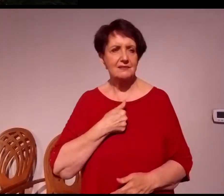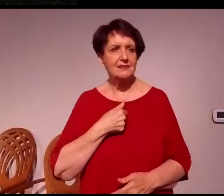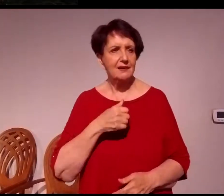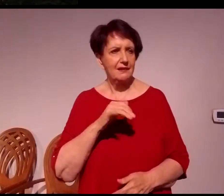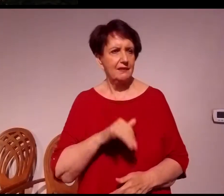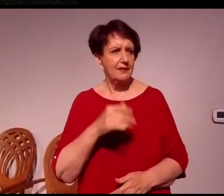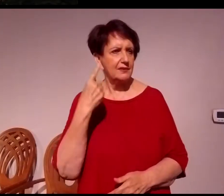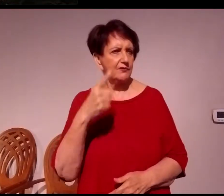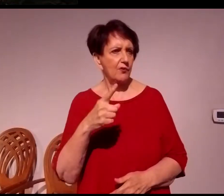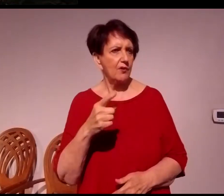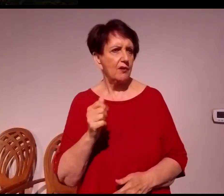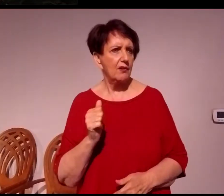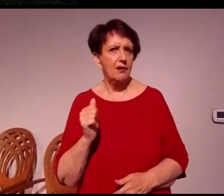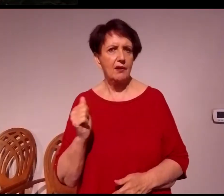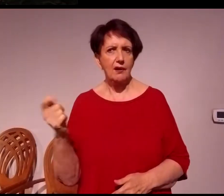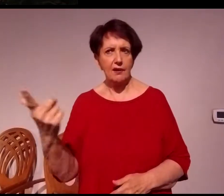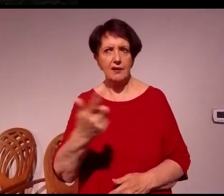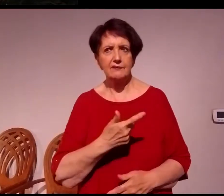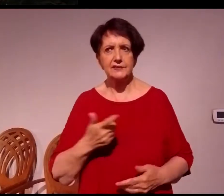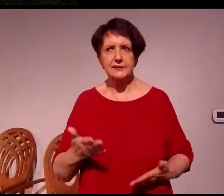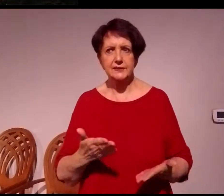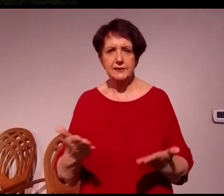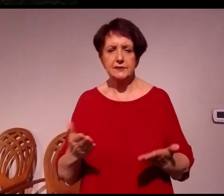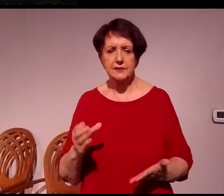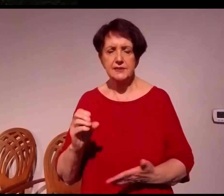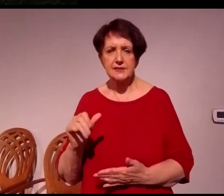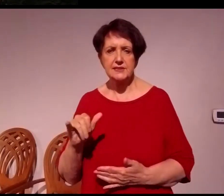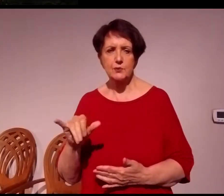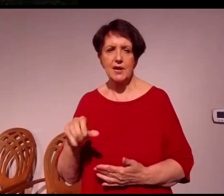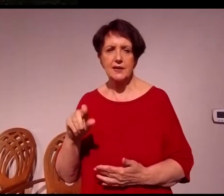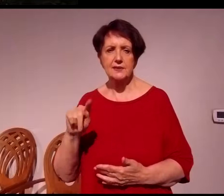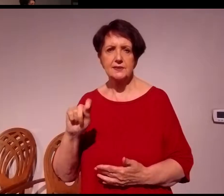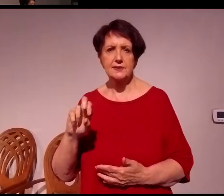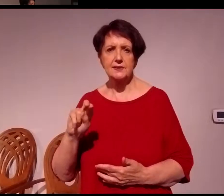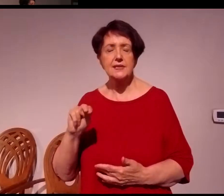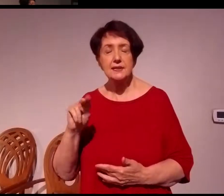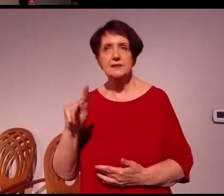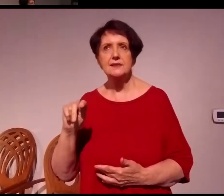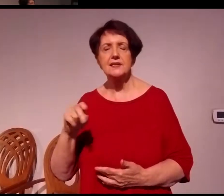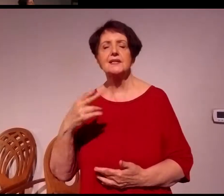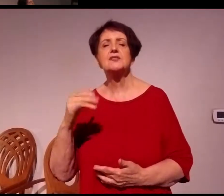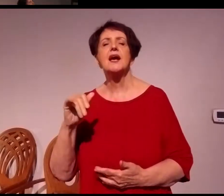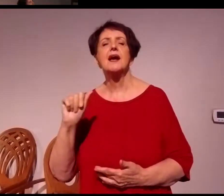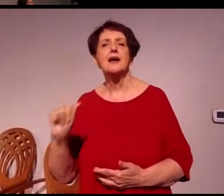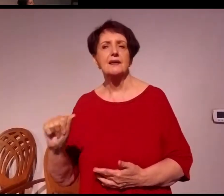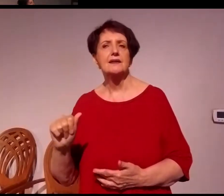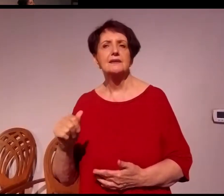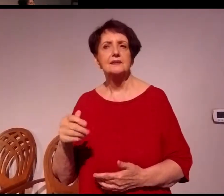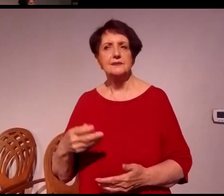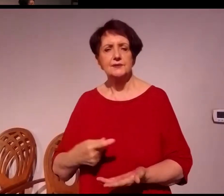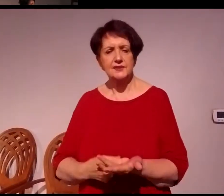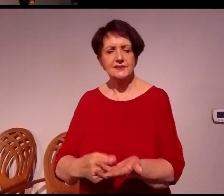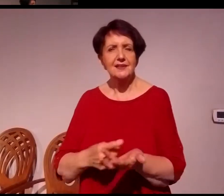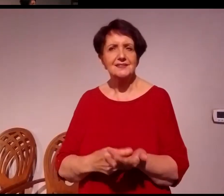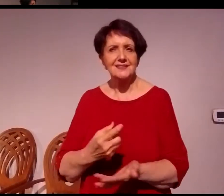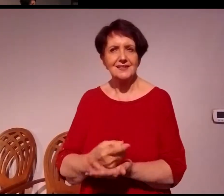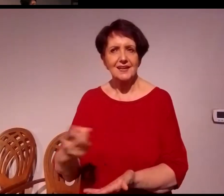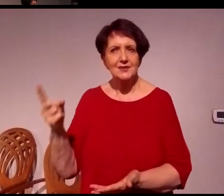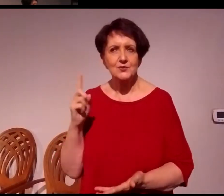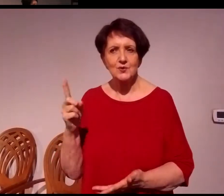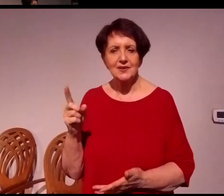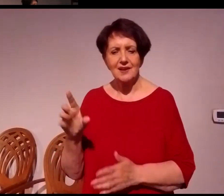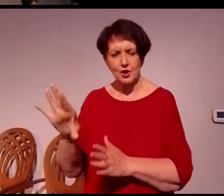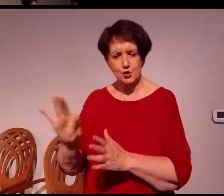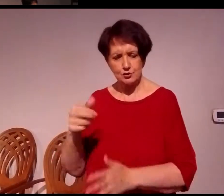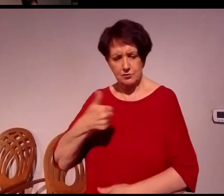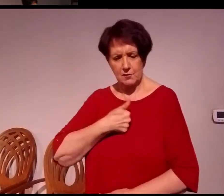us who were here, Reverend Cynthia James talked about that last week. I choose me. I choose me. I decide to choose